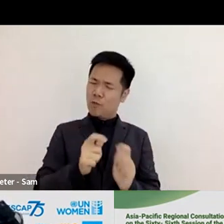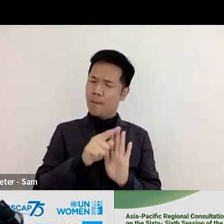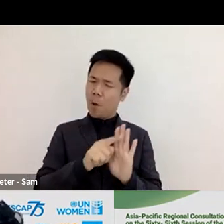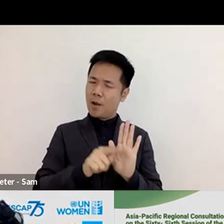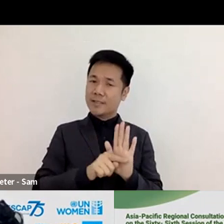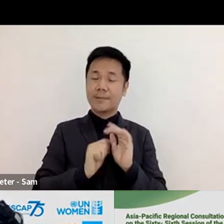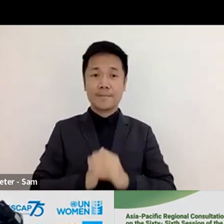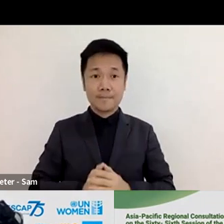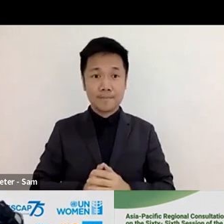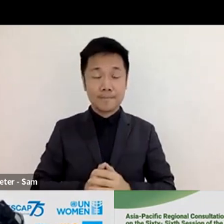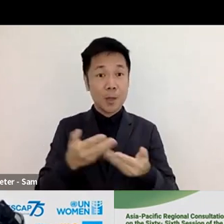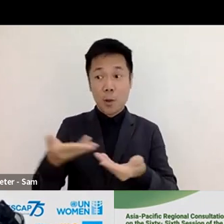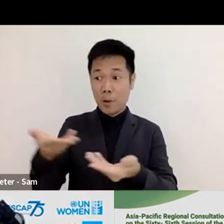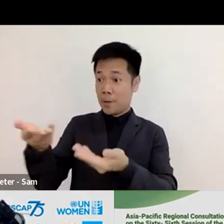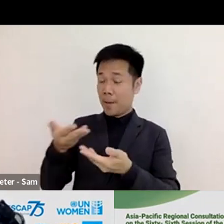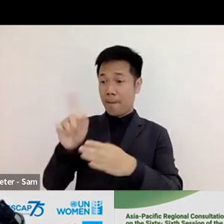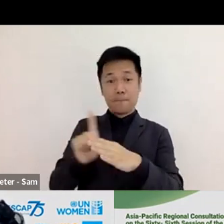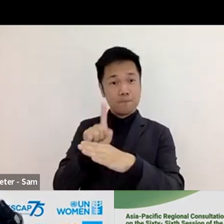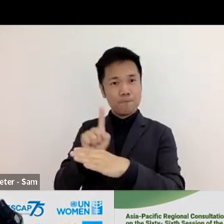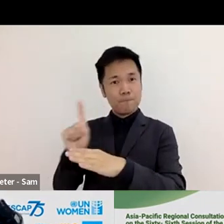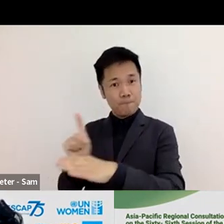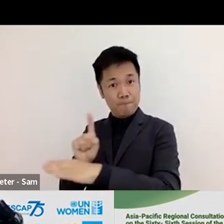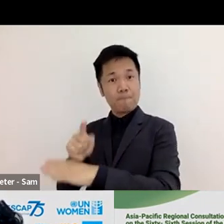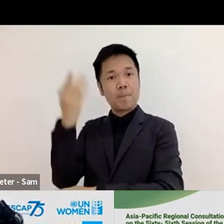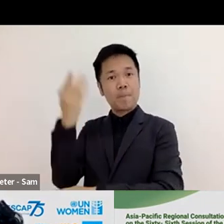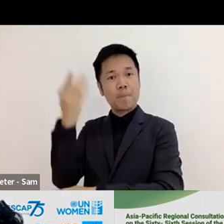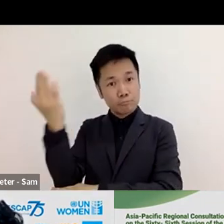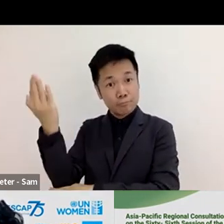our distinguished speaker and the panel members